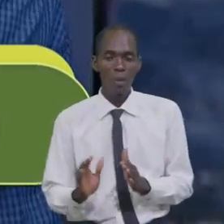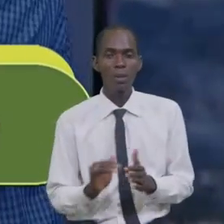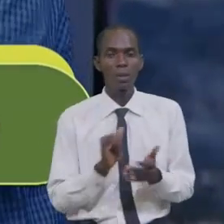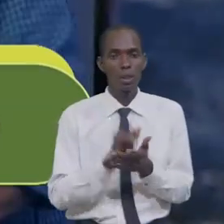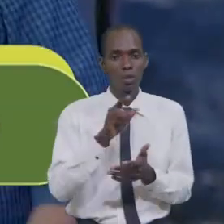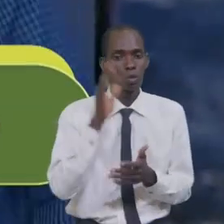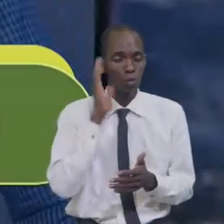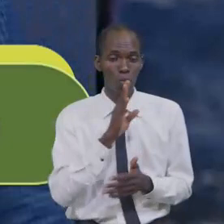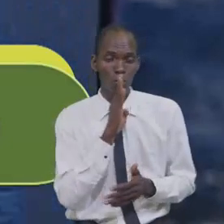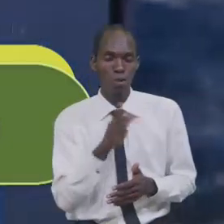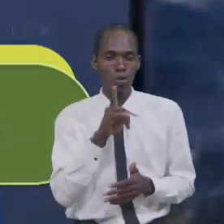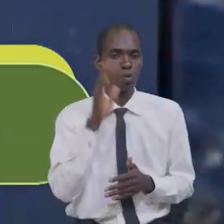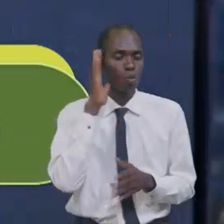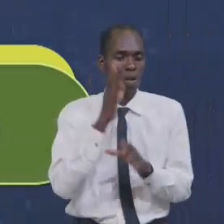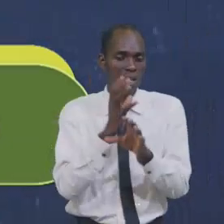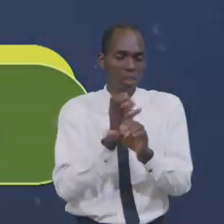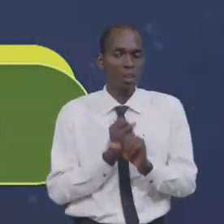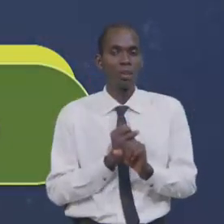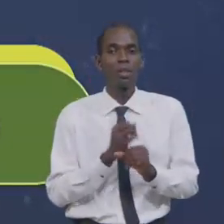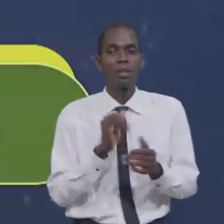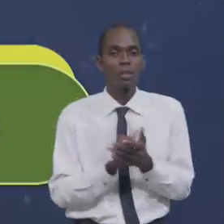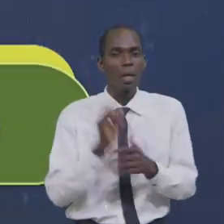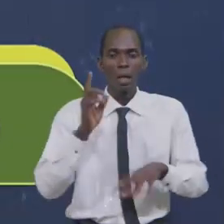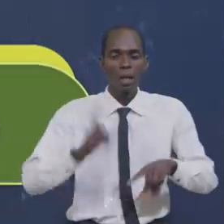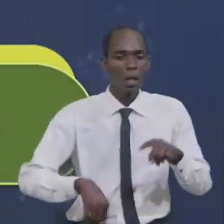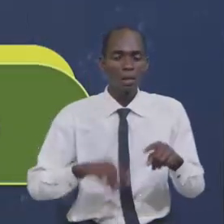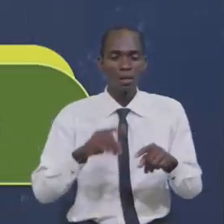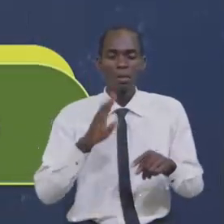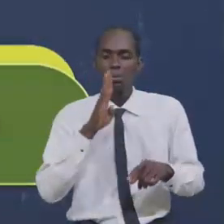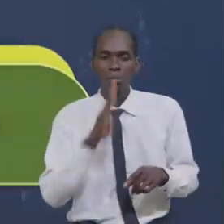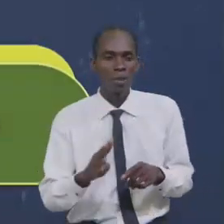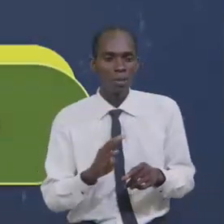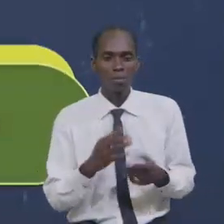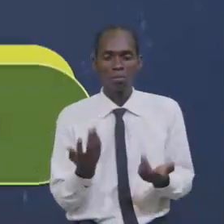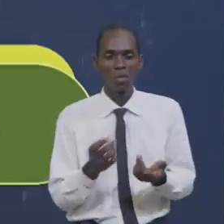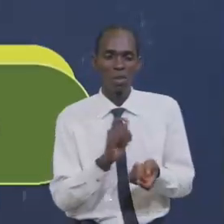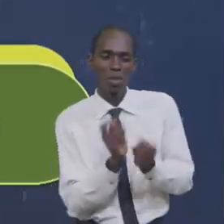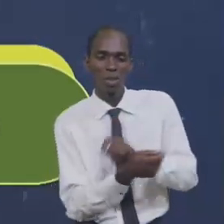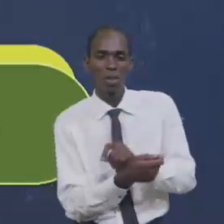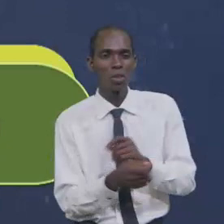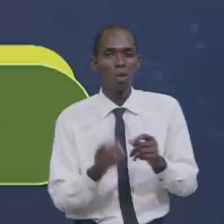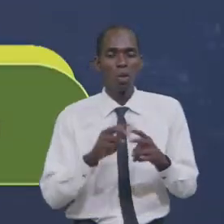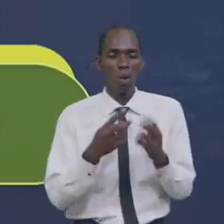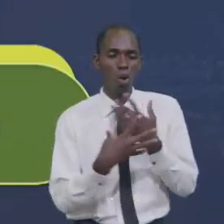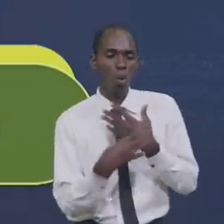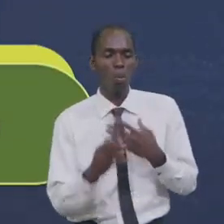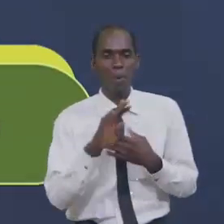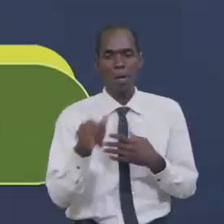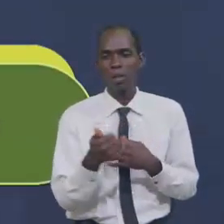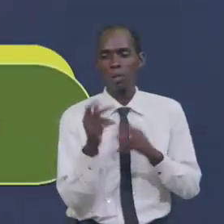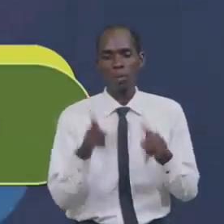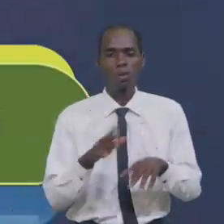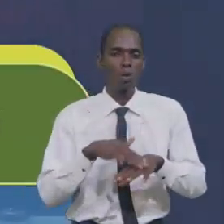will achieve, that cannot be duplicated by another person on earth. And then